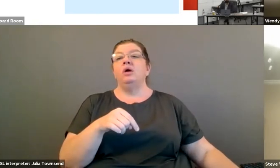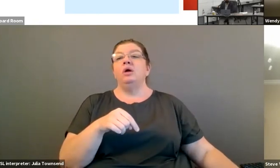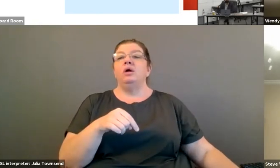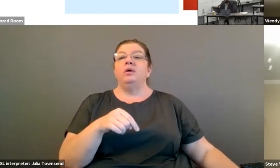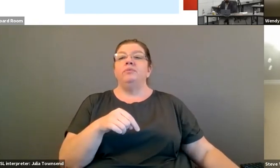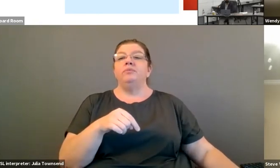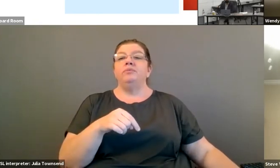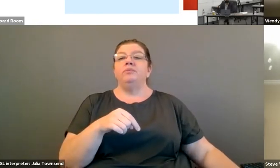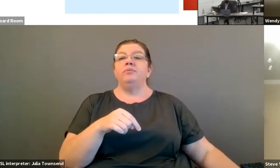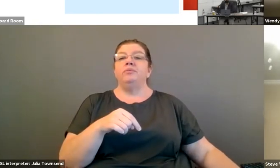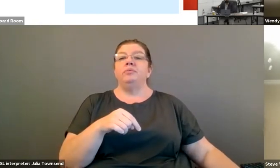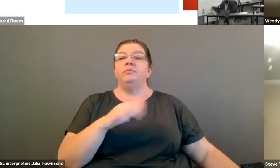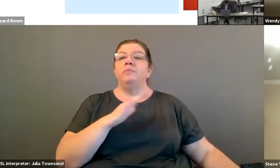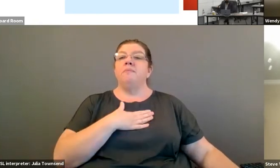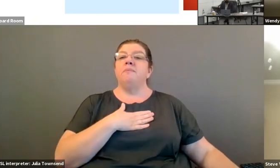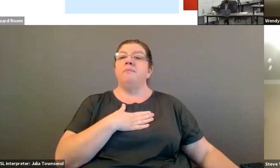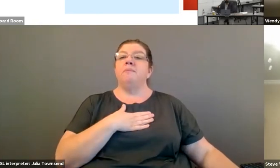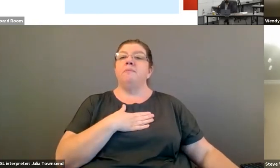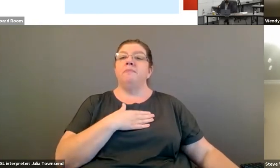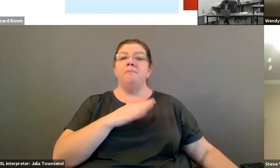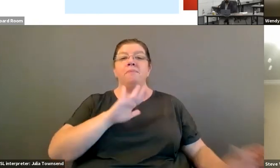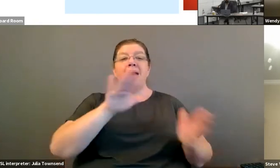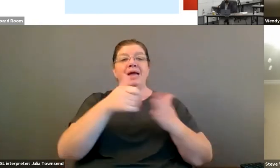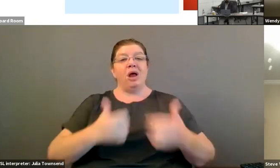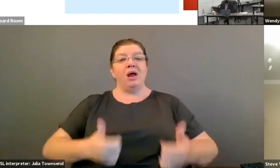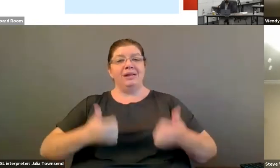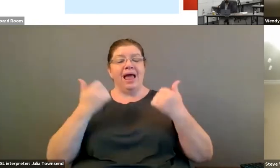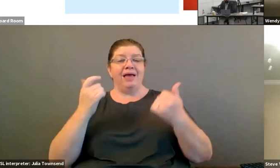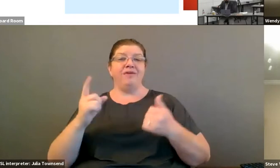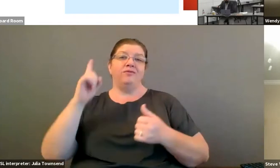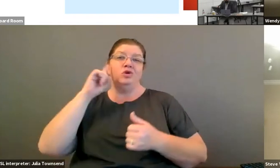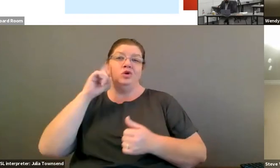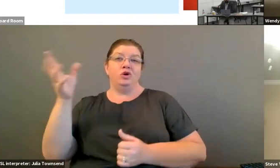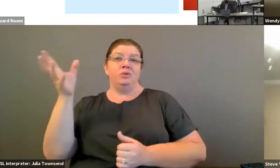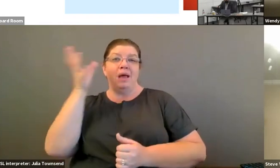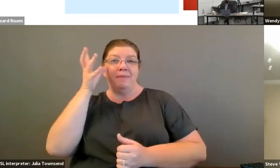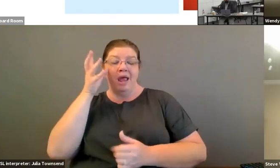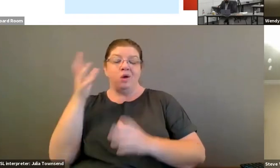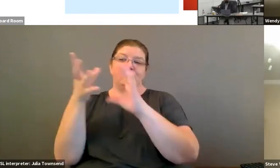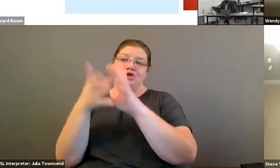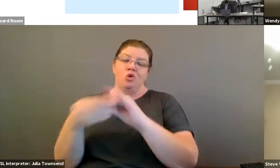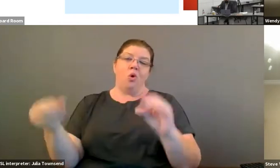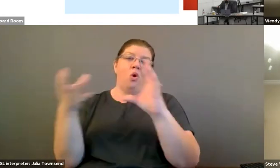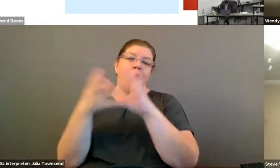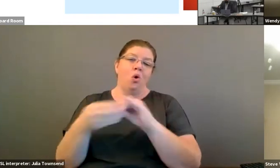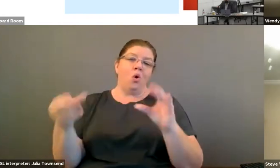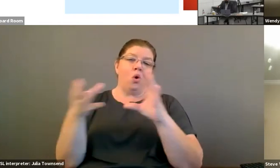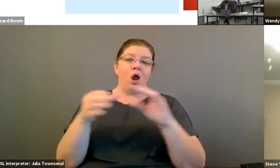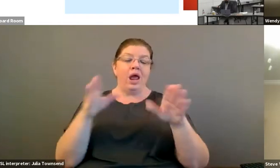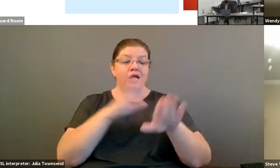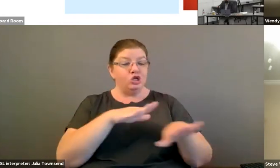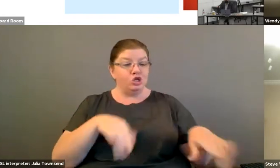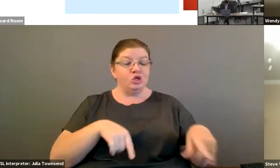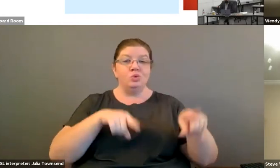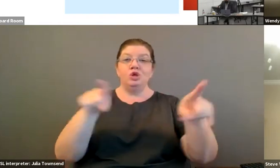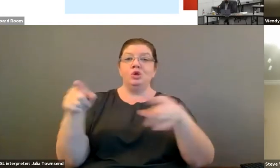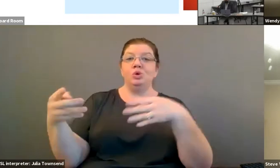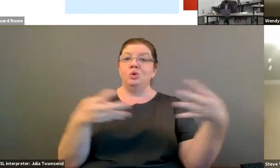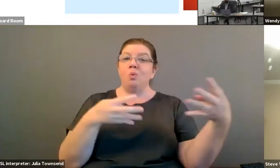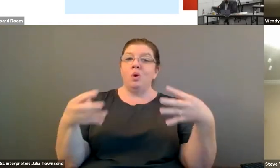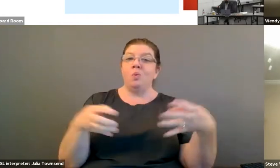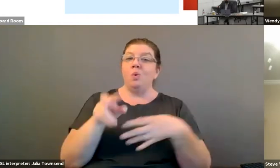I my entire life have heard my parents share stories of being children during World War II,